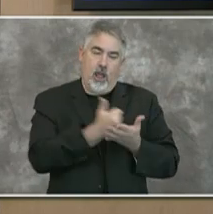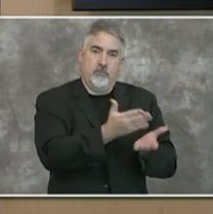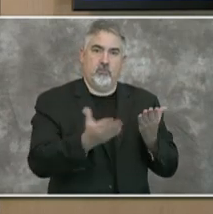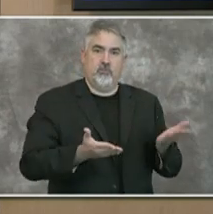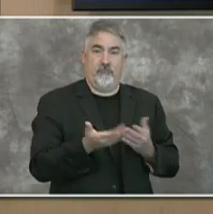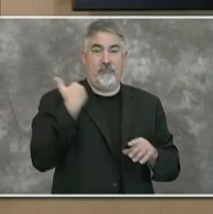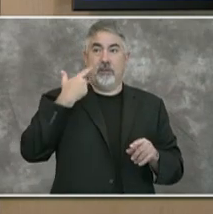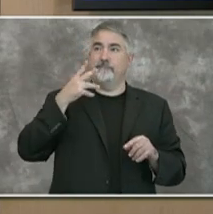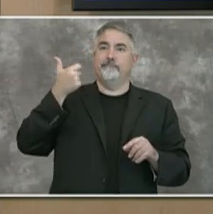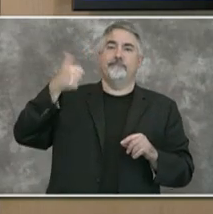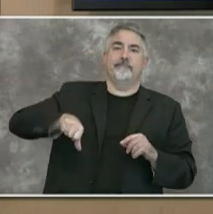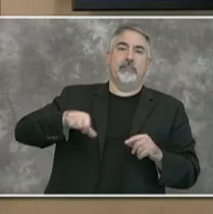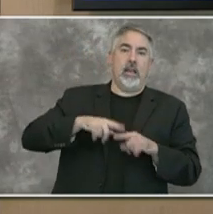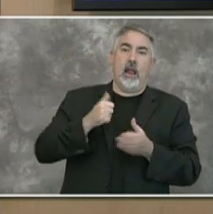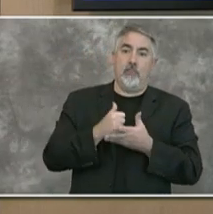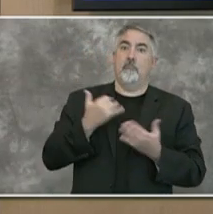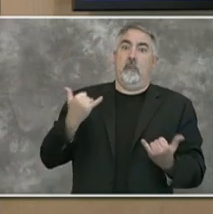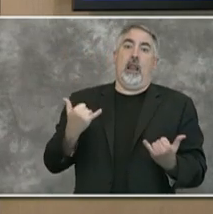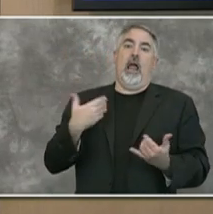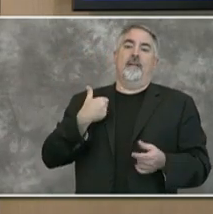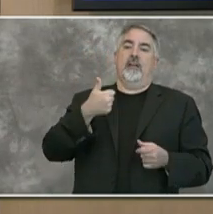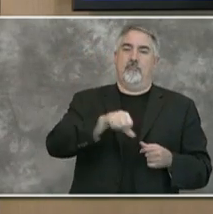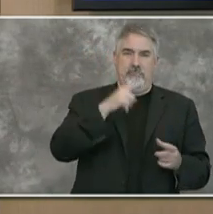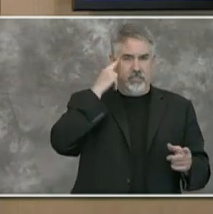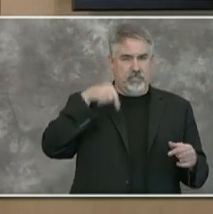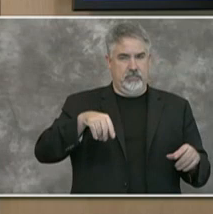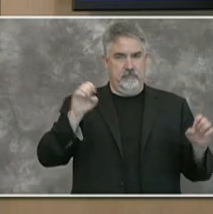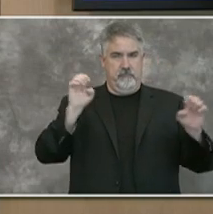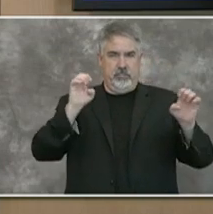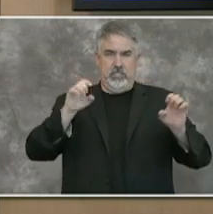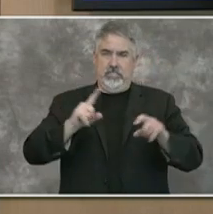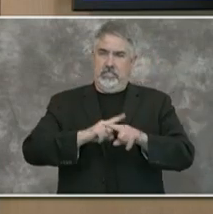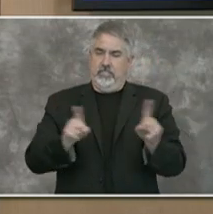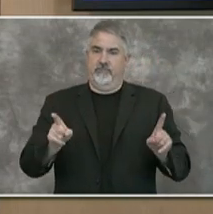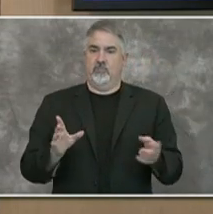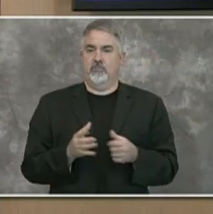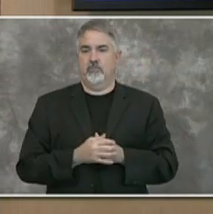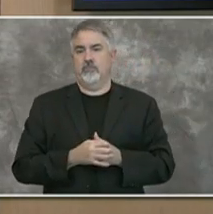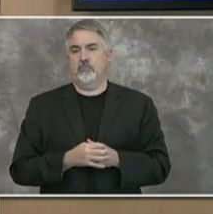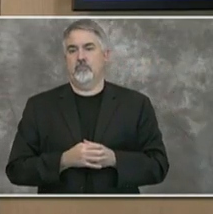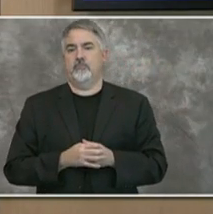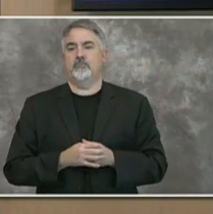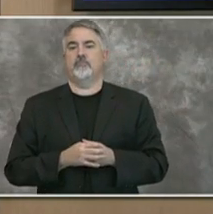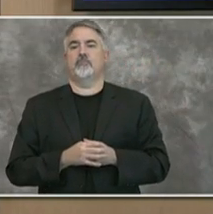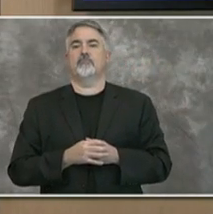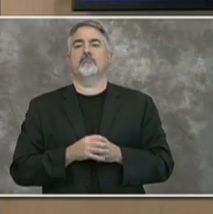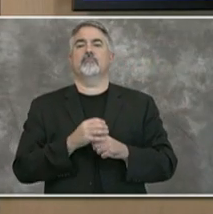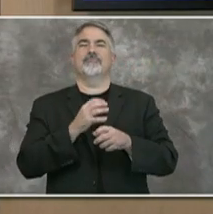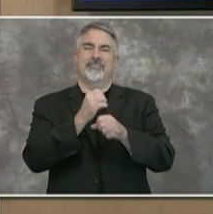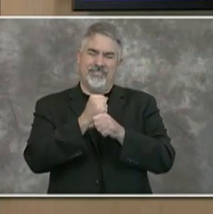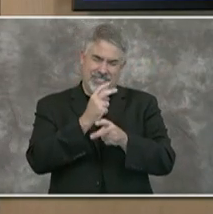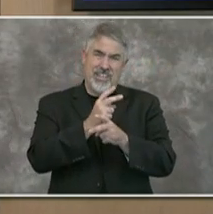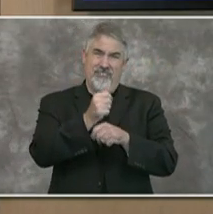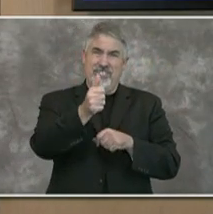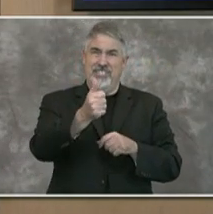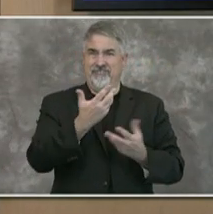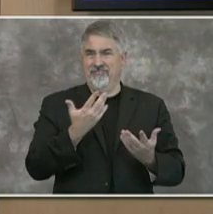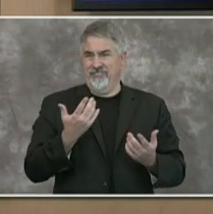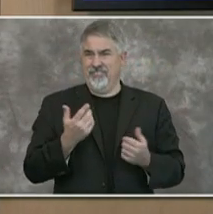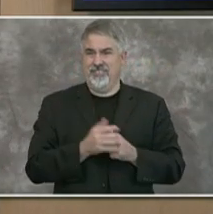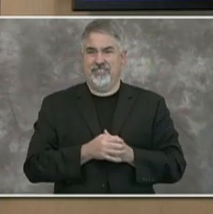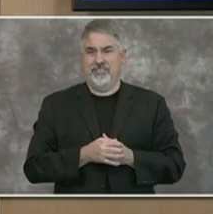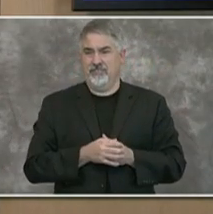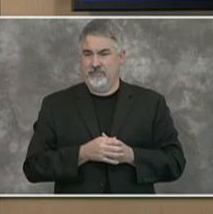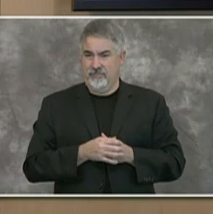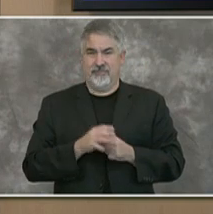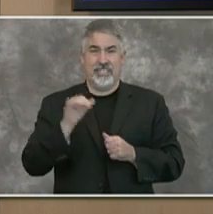to care because they don't have insurance should absolutely still seek care because you can get it. The route